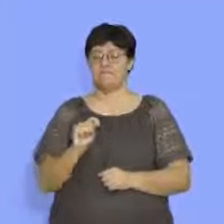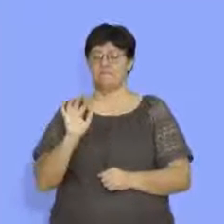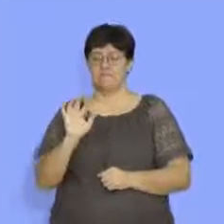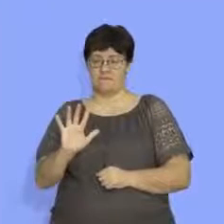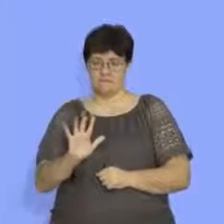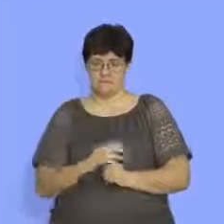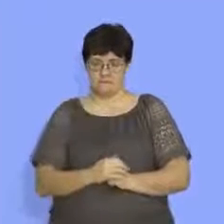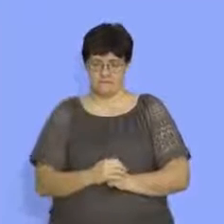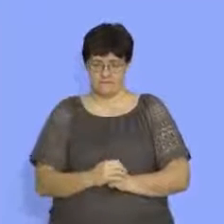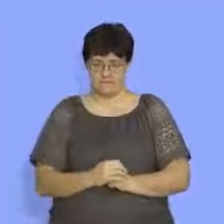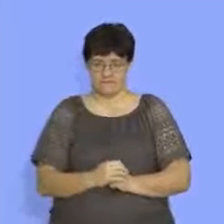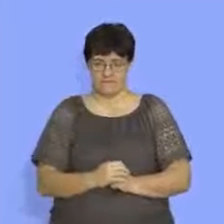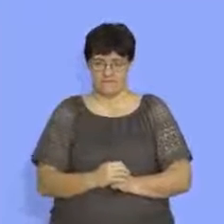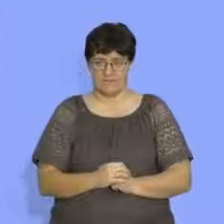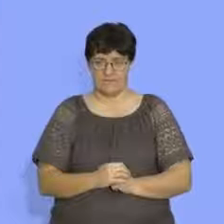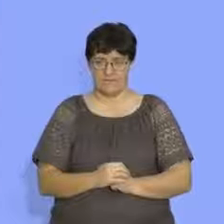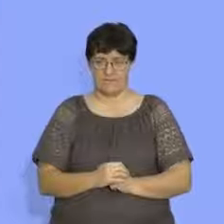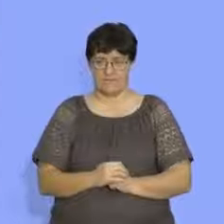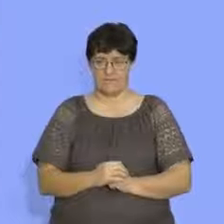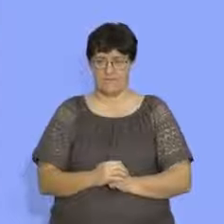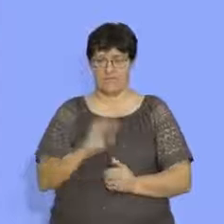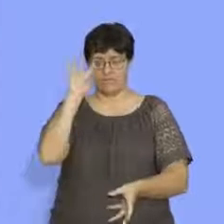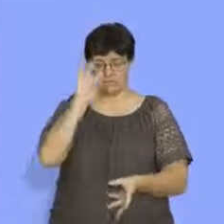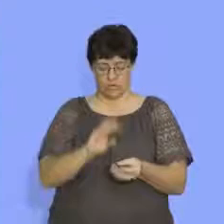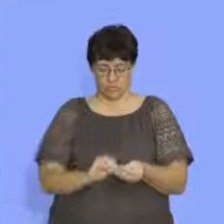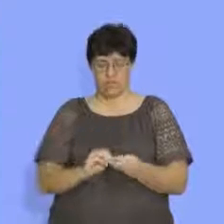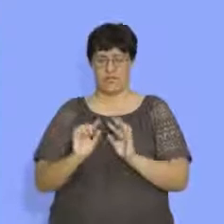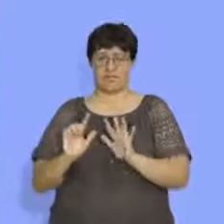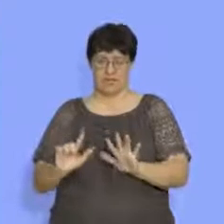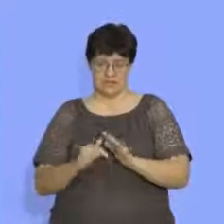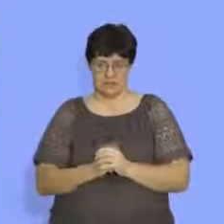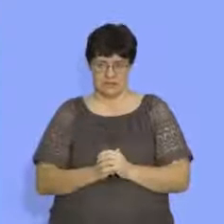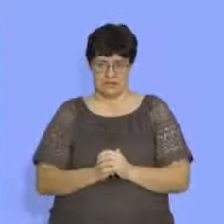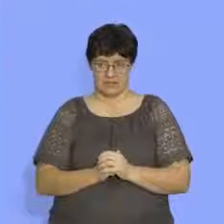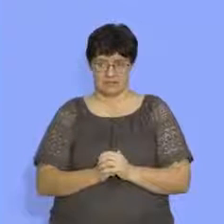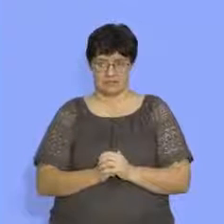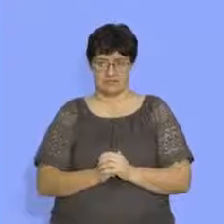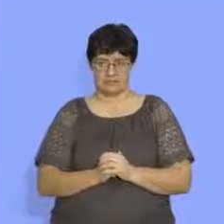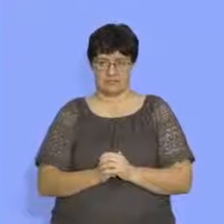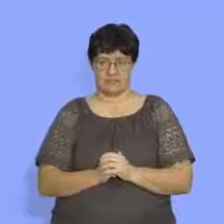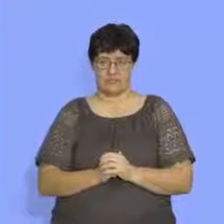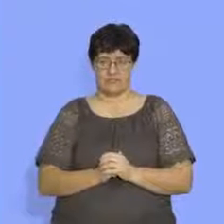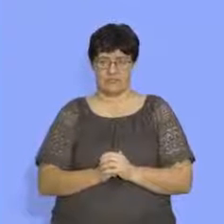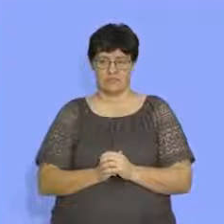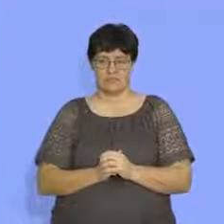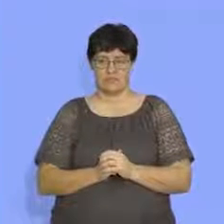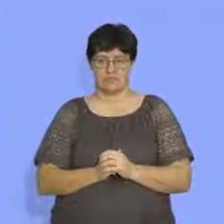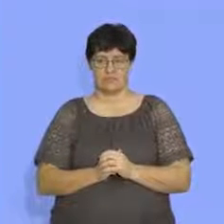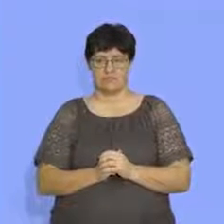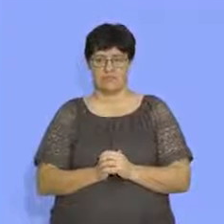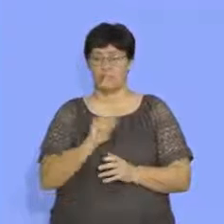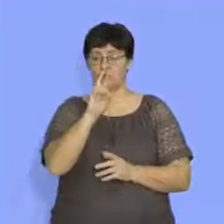the tuk-tuks are 5. In total, they said there is 7 of